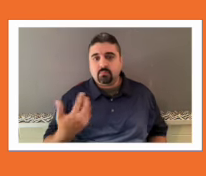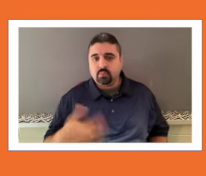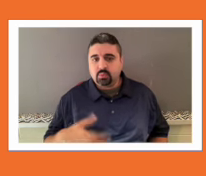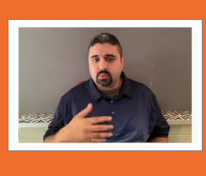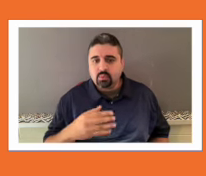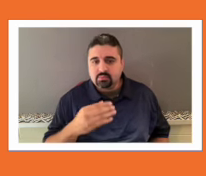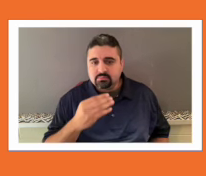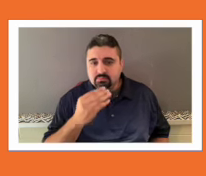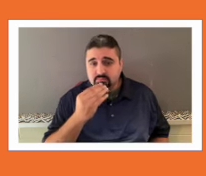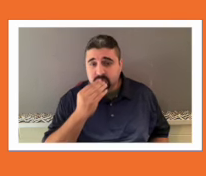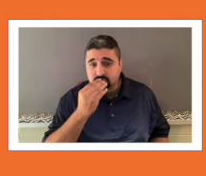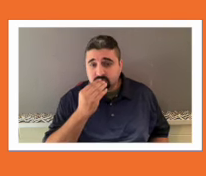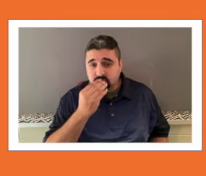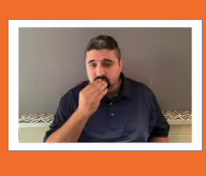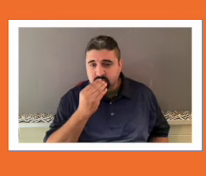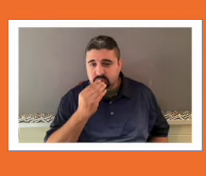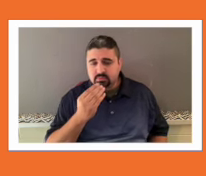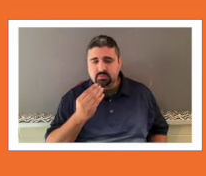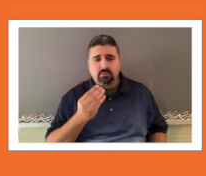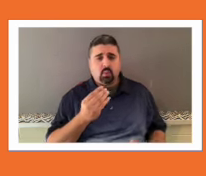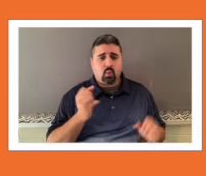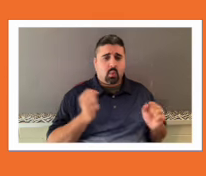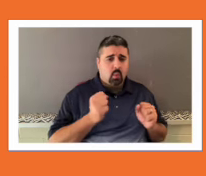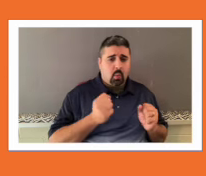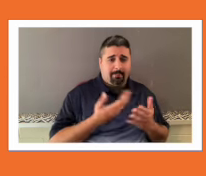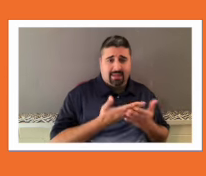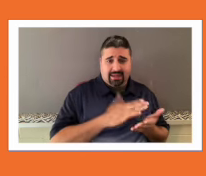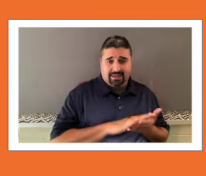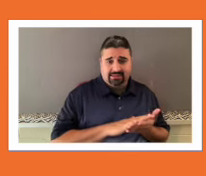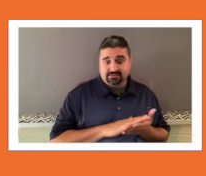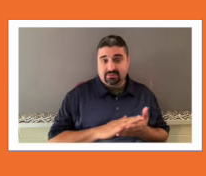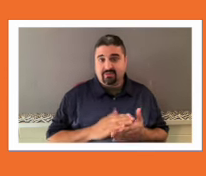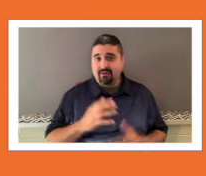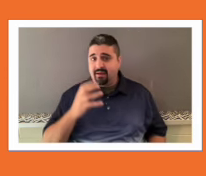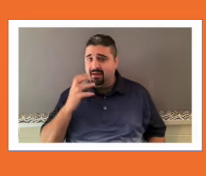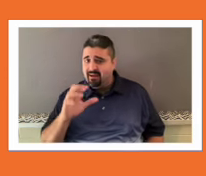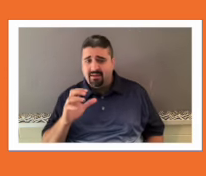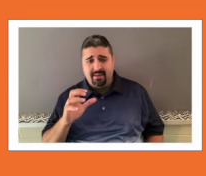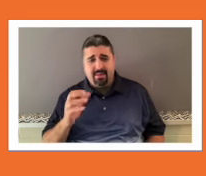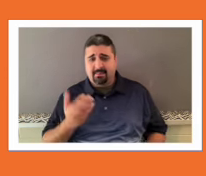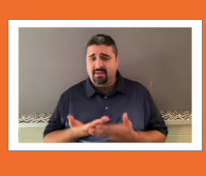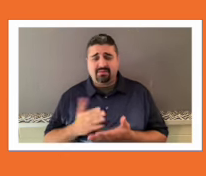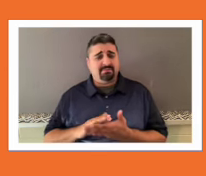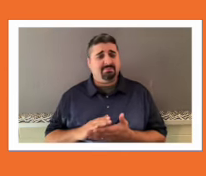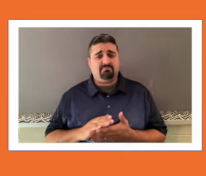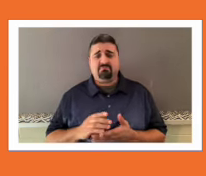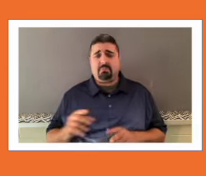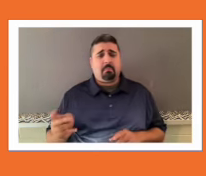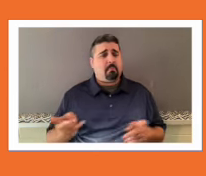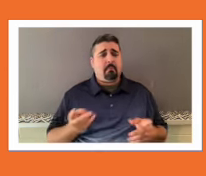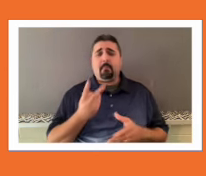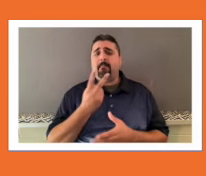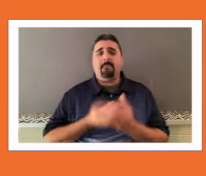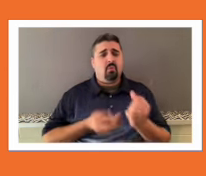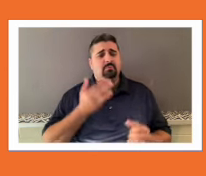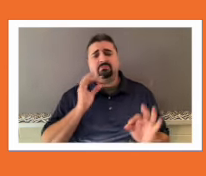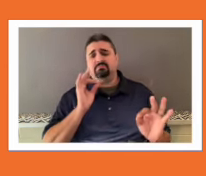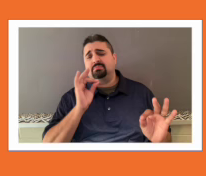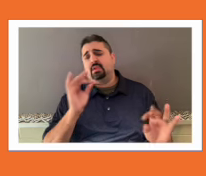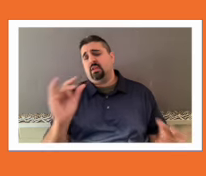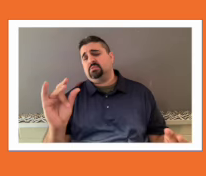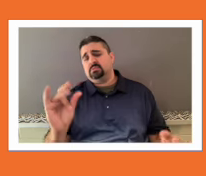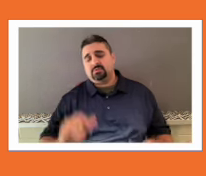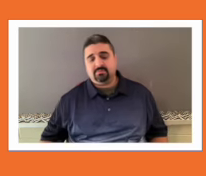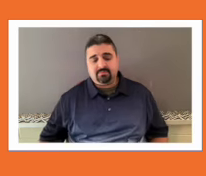kitchen. Cold pancakes are almost as good as hot pancakes. Now, on with